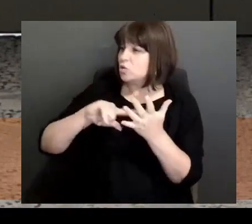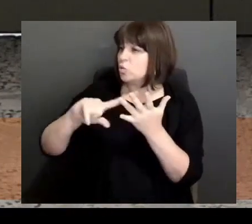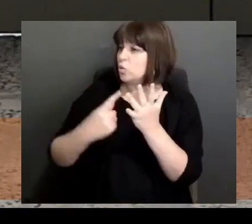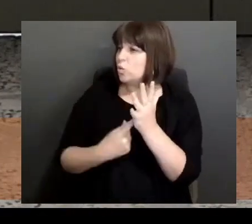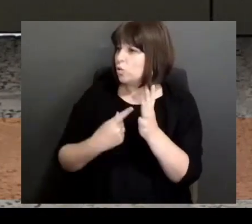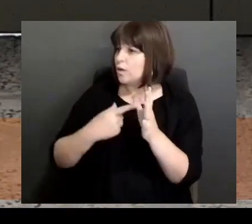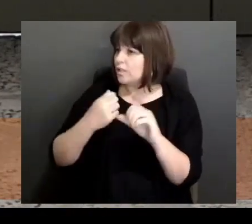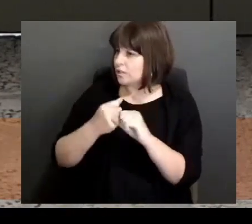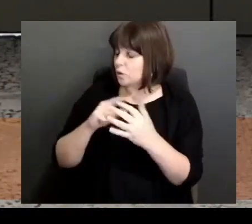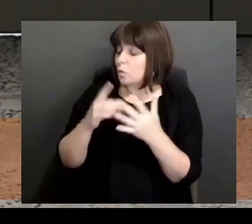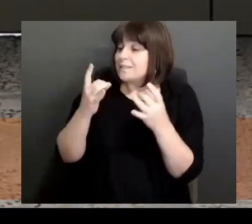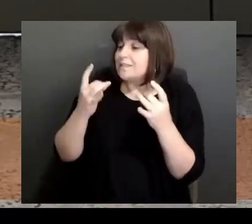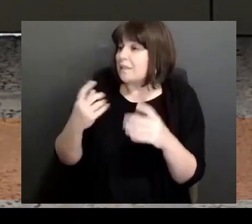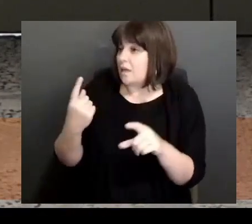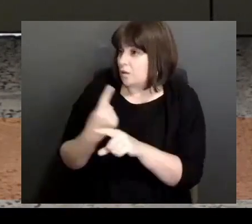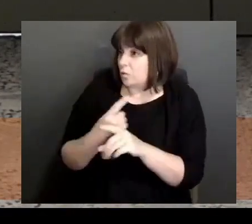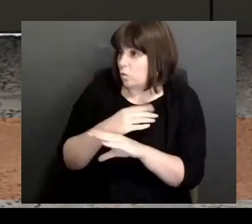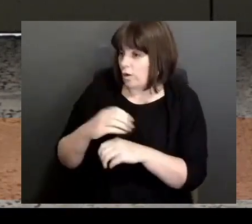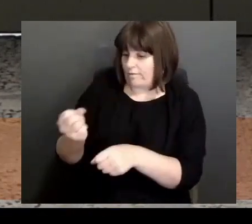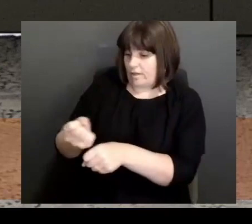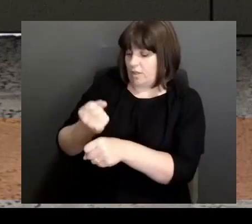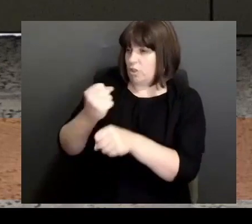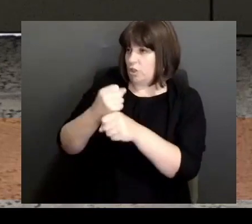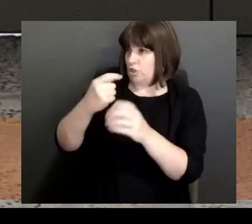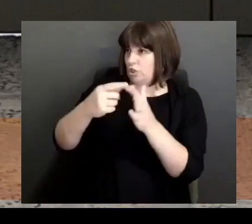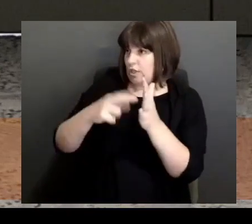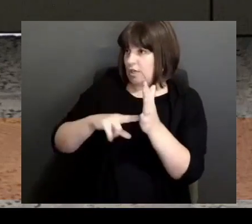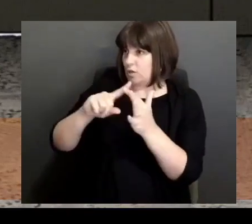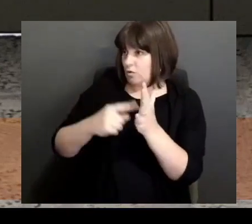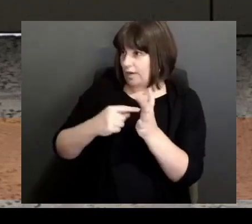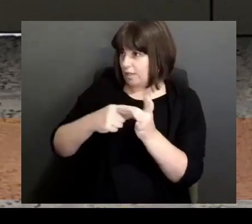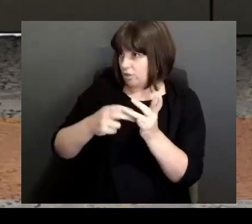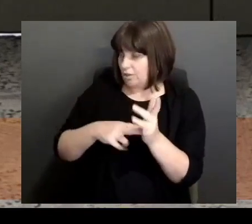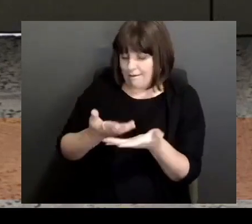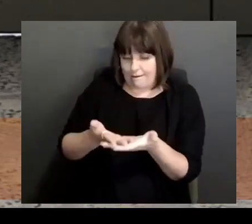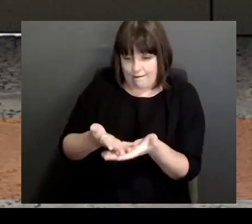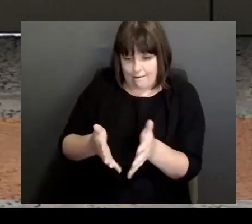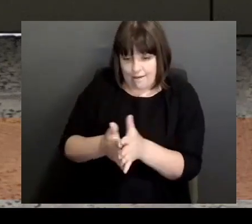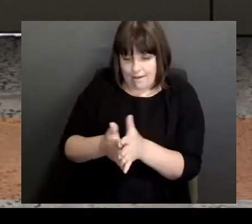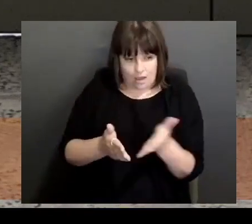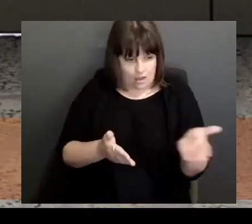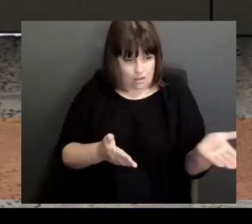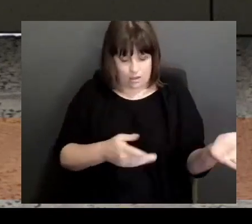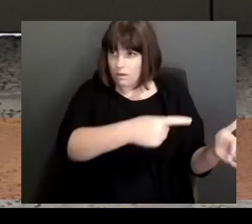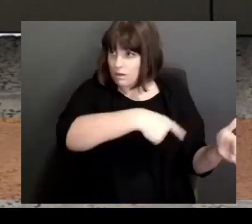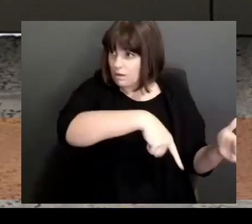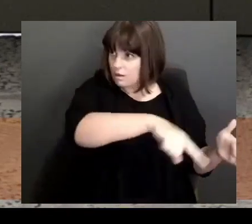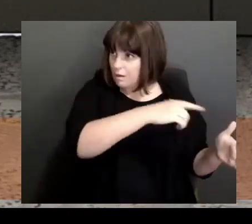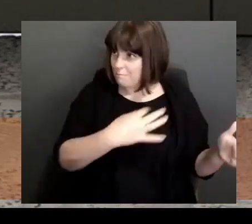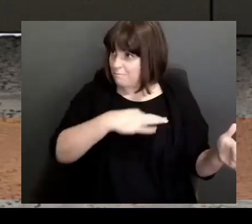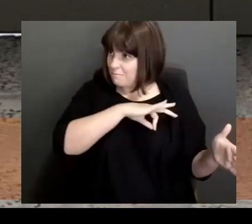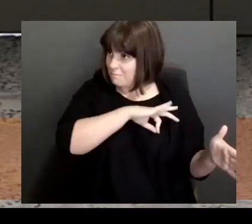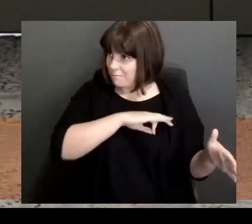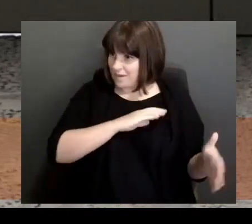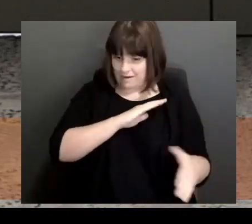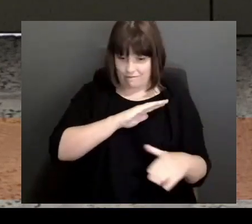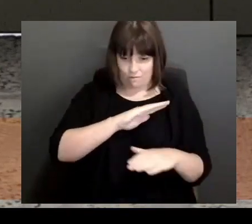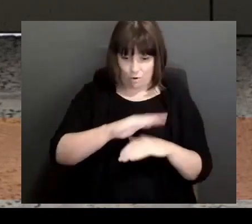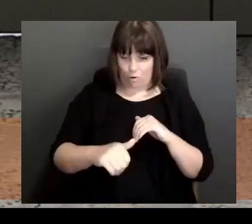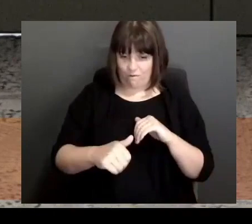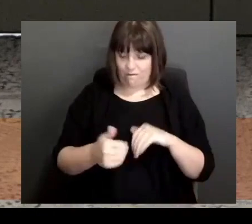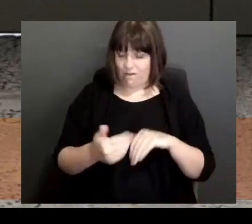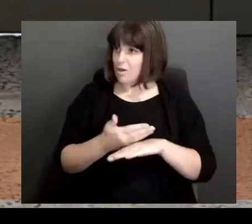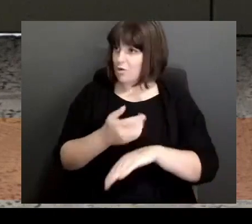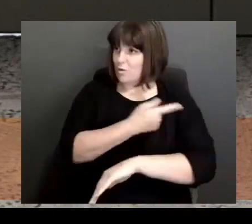with generation, is it contemplated that community will benefit from the generation of renewable energy?